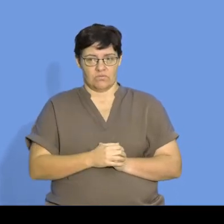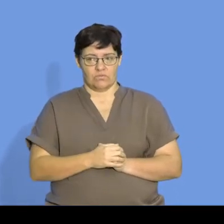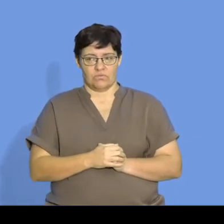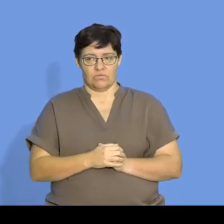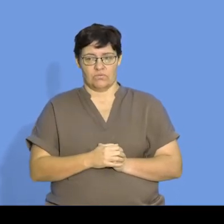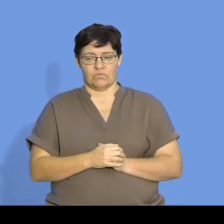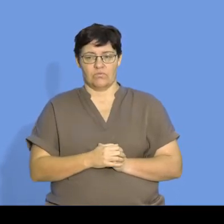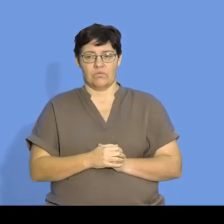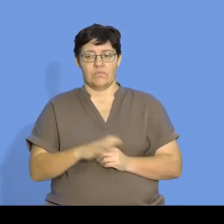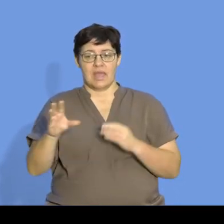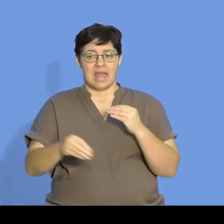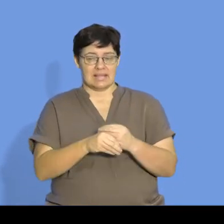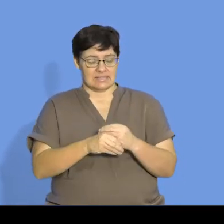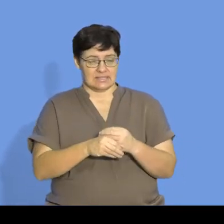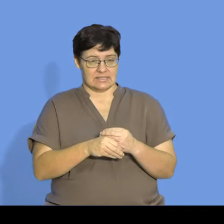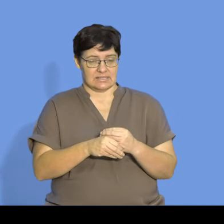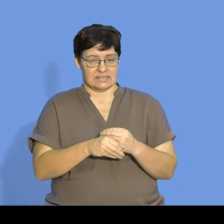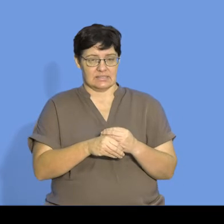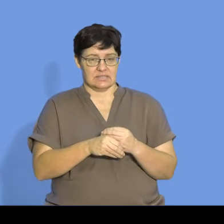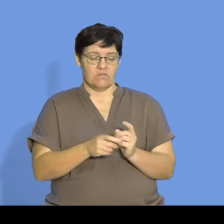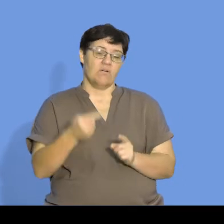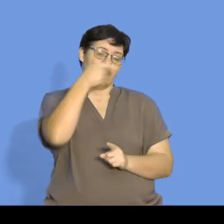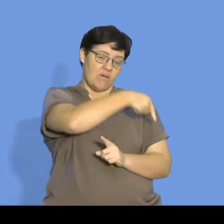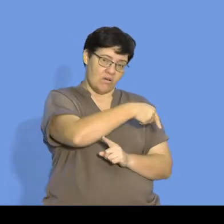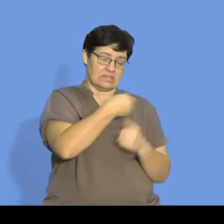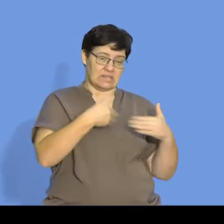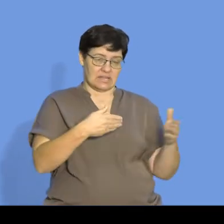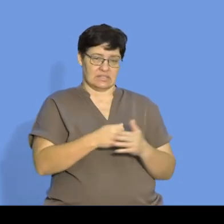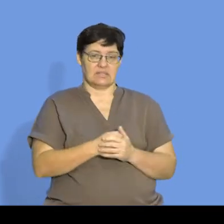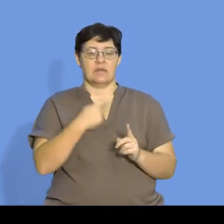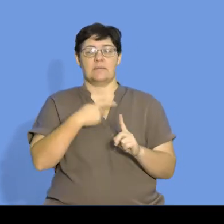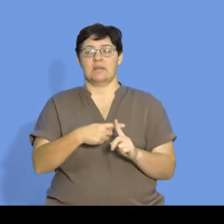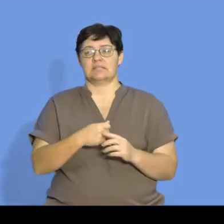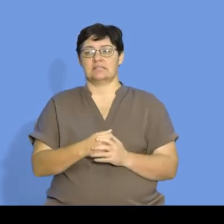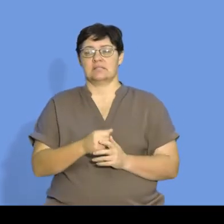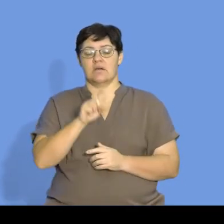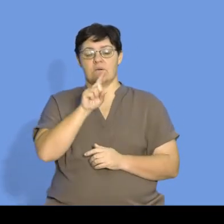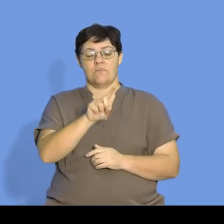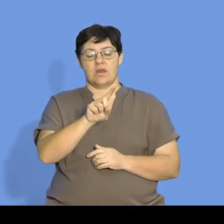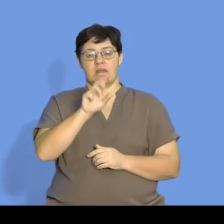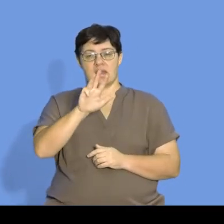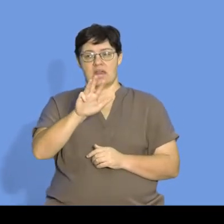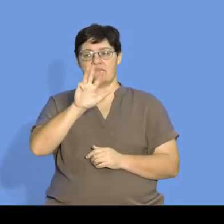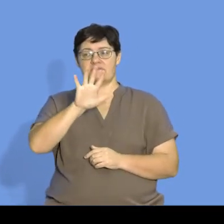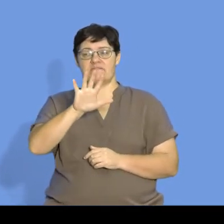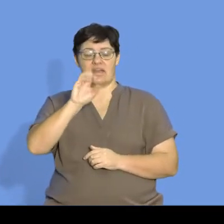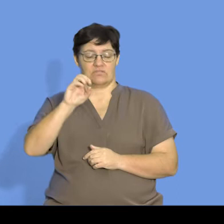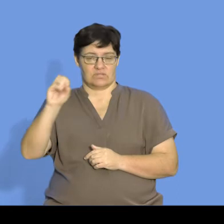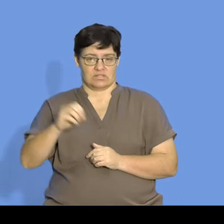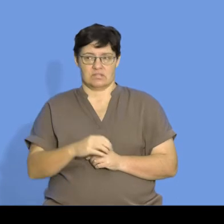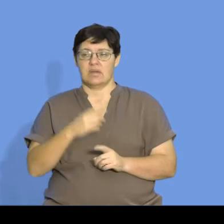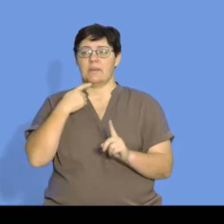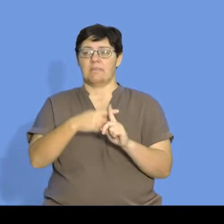25740. If you add that figure to your original figure, which was plus the